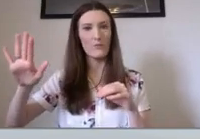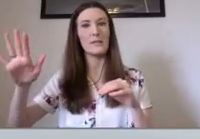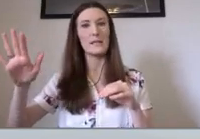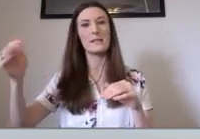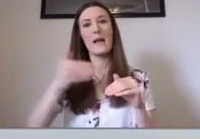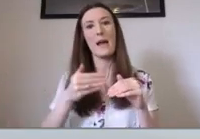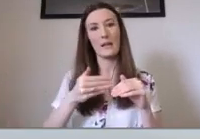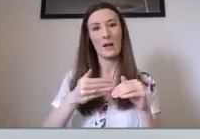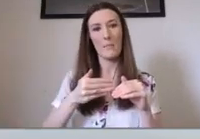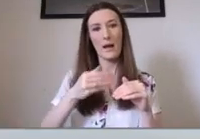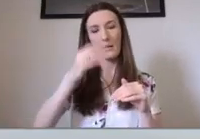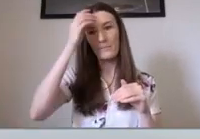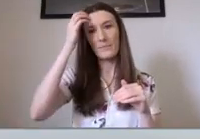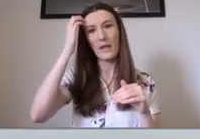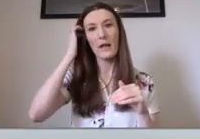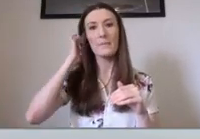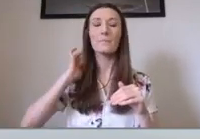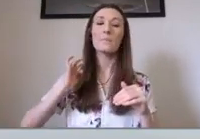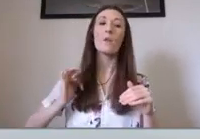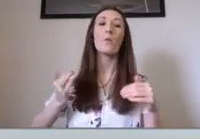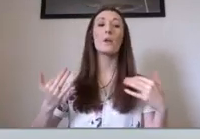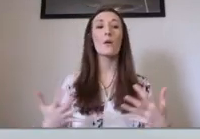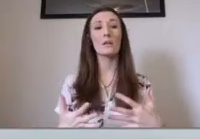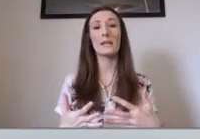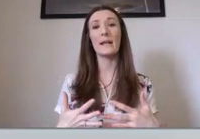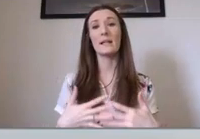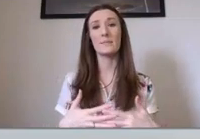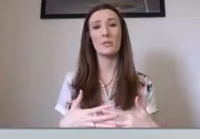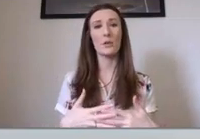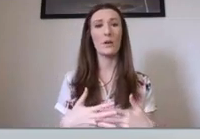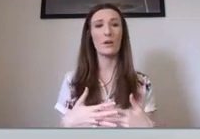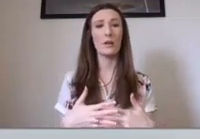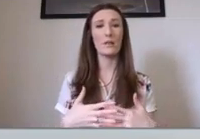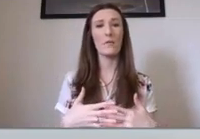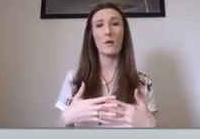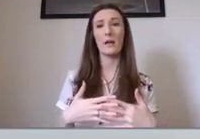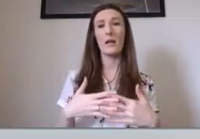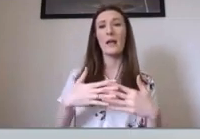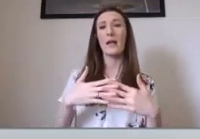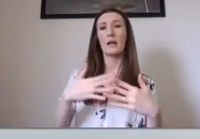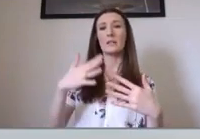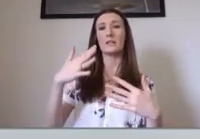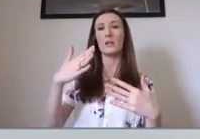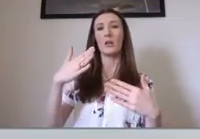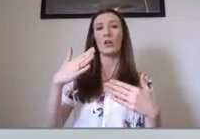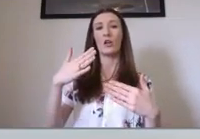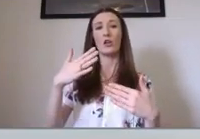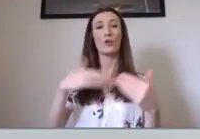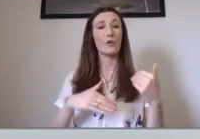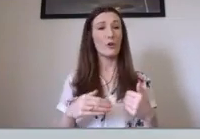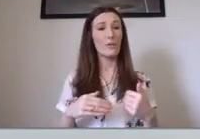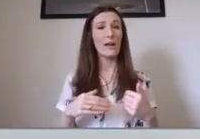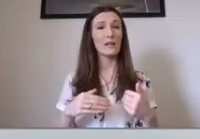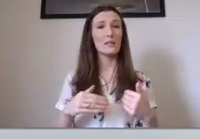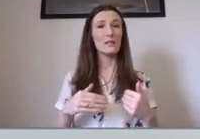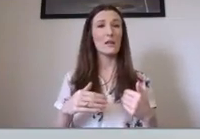take care of your business, and then come back. Okay, when you are signing, especially when you're in level 1 and